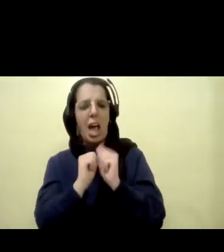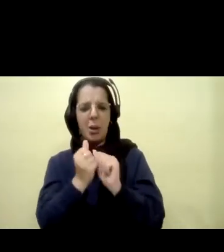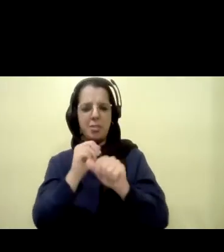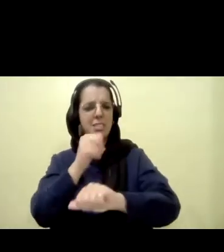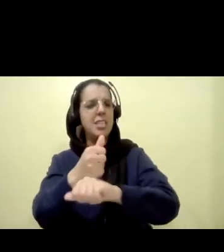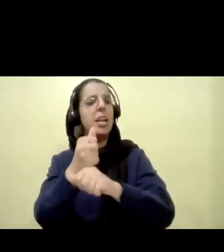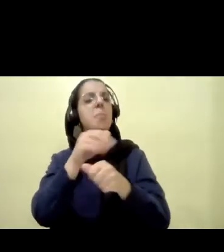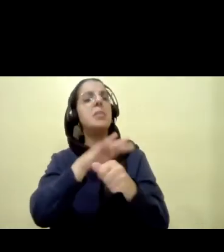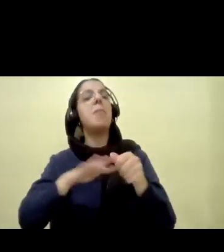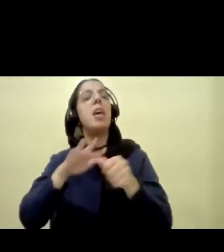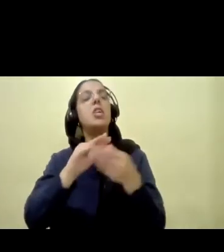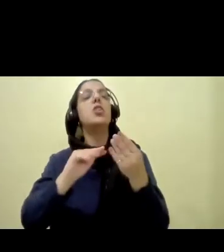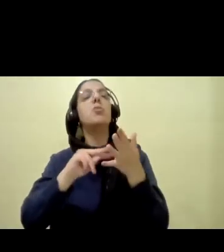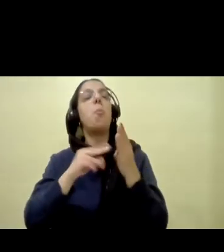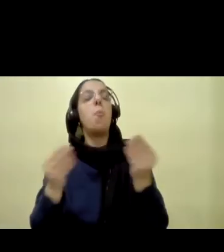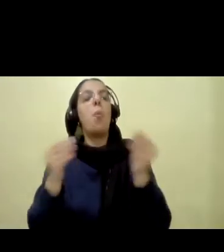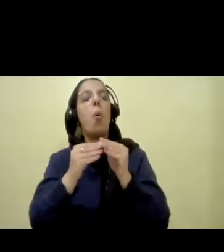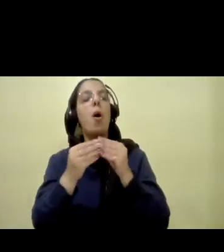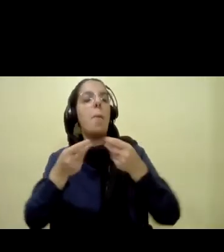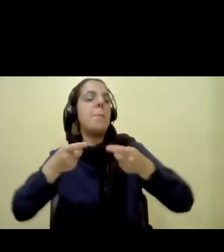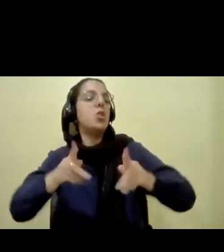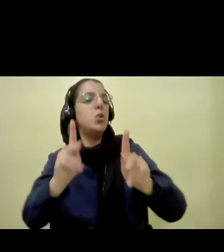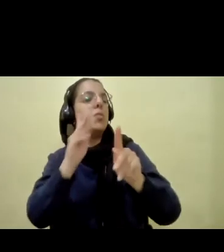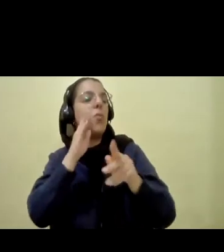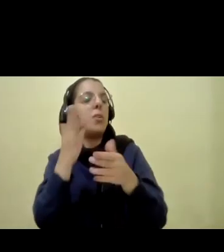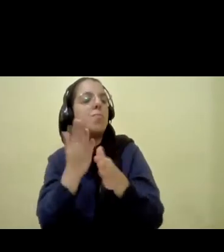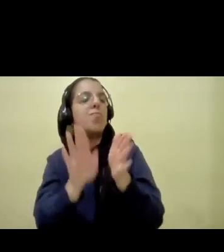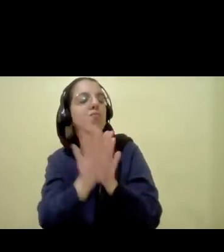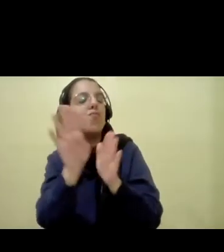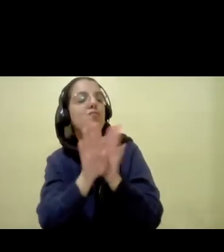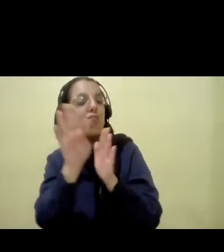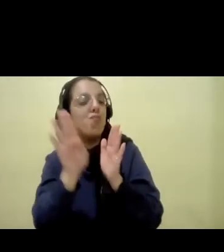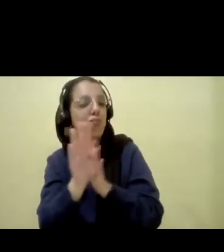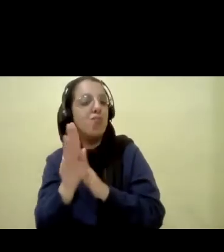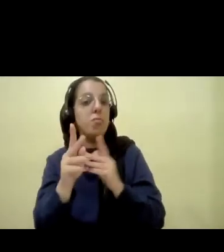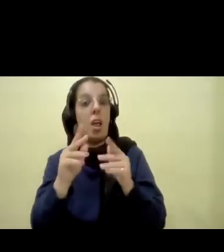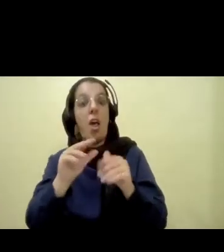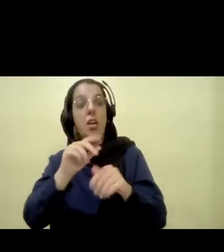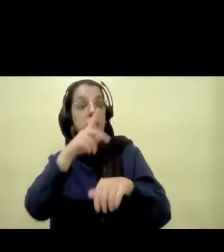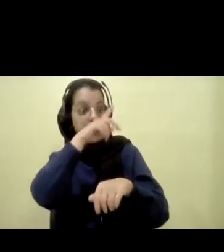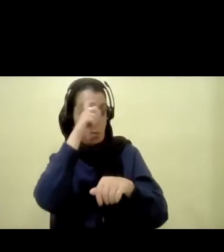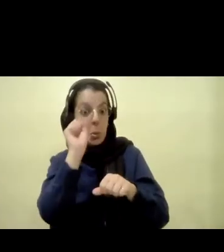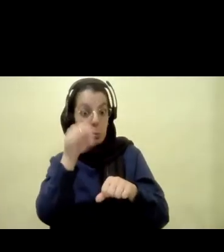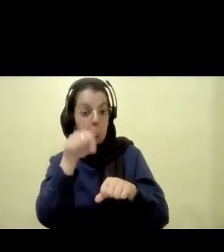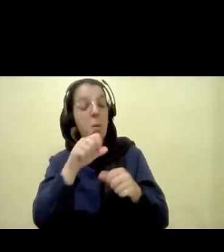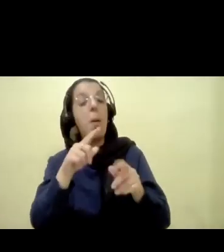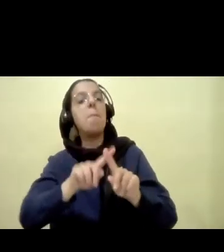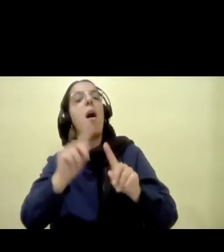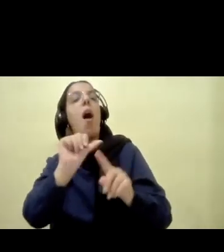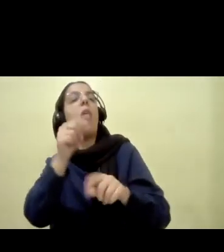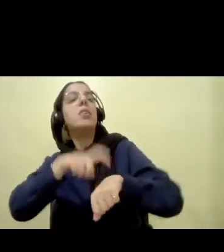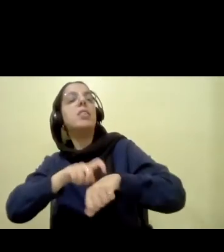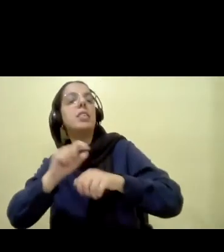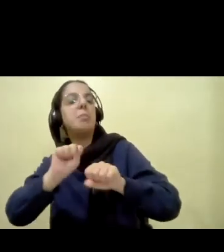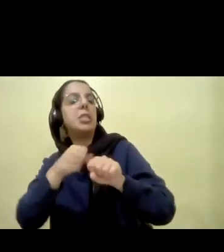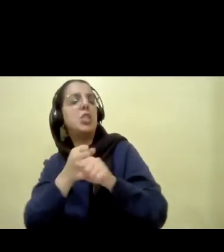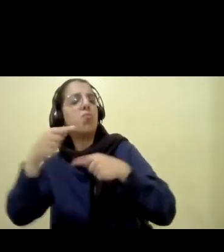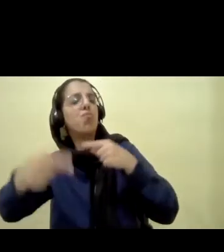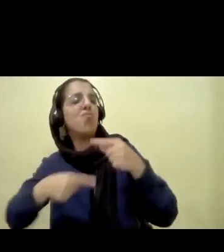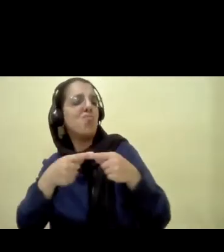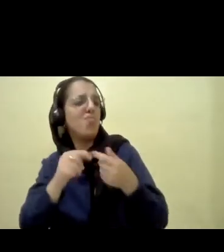more spaciousness in this program? How can we kind of work with the rhythms that emerge